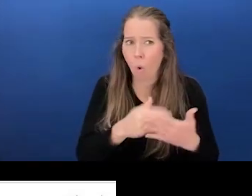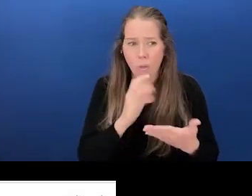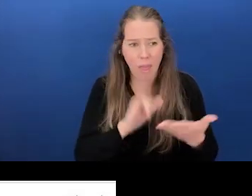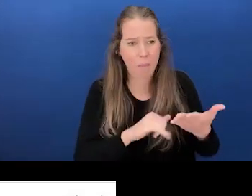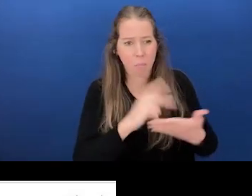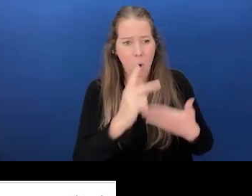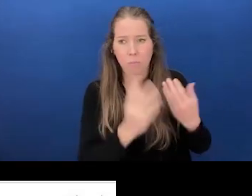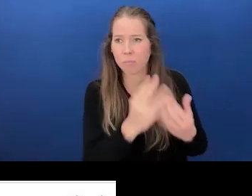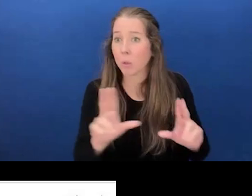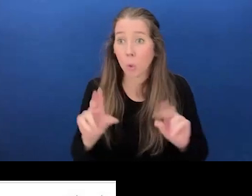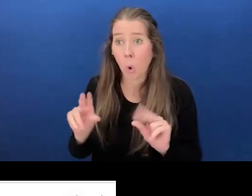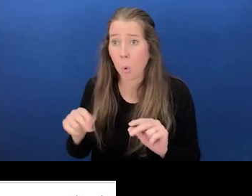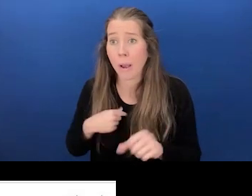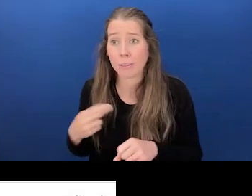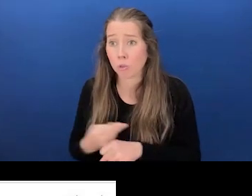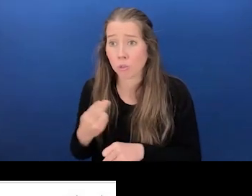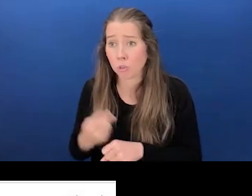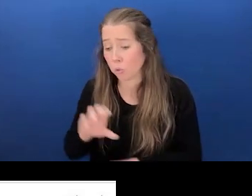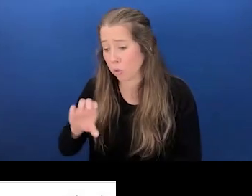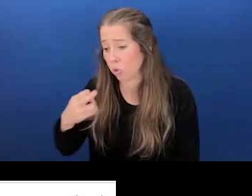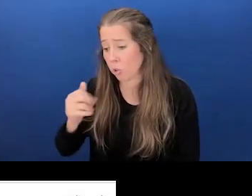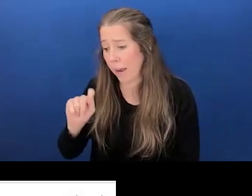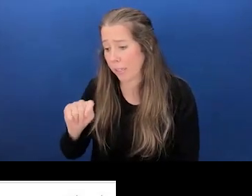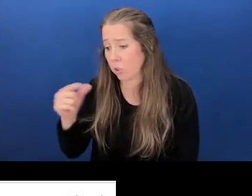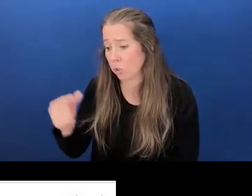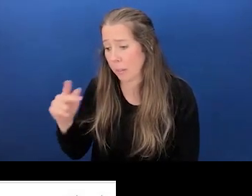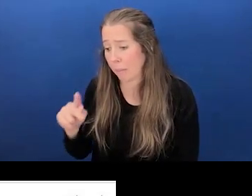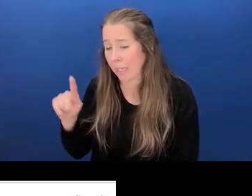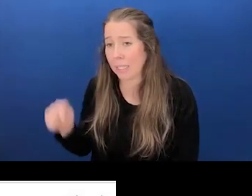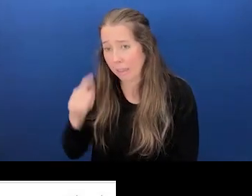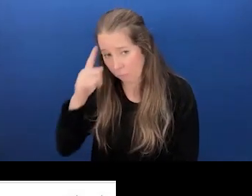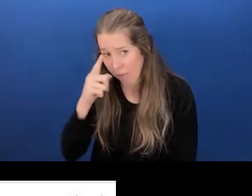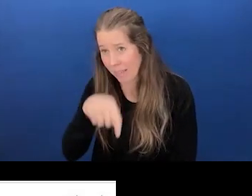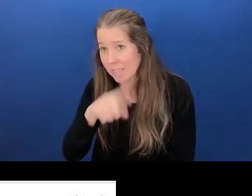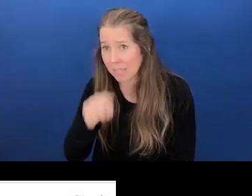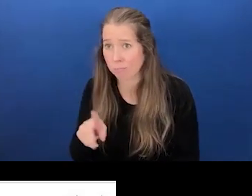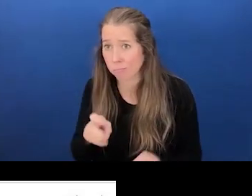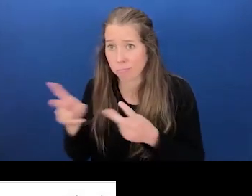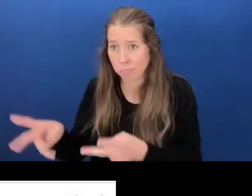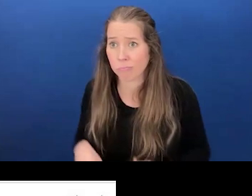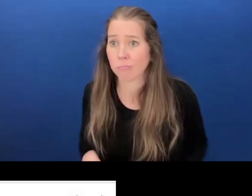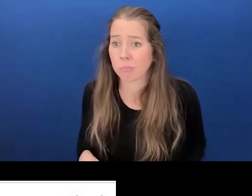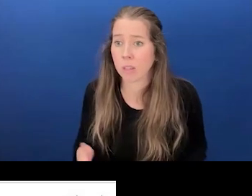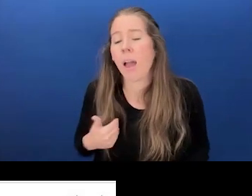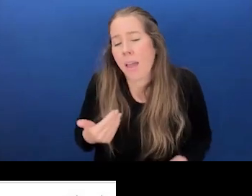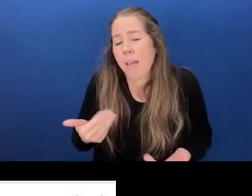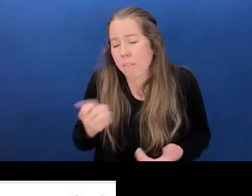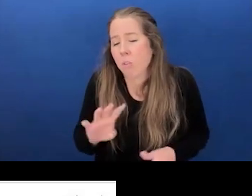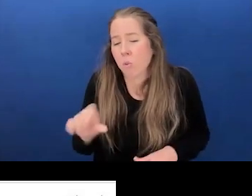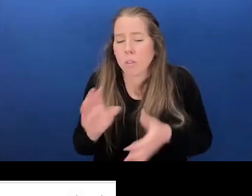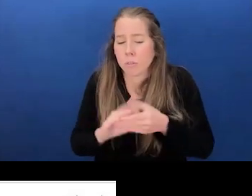I just used ChatGPT for this. And I have a few other stories like this